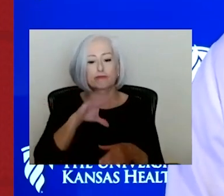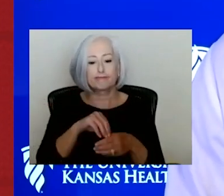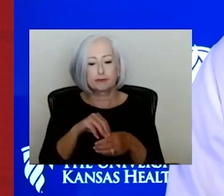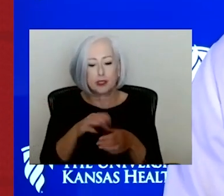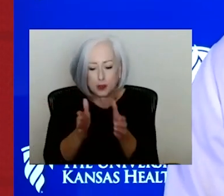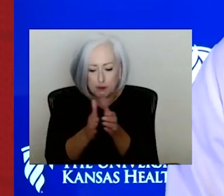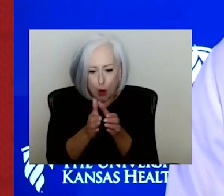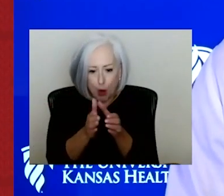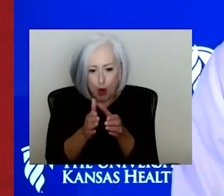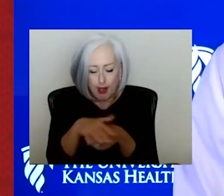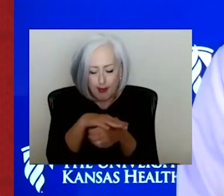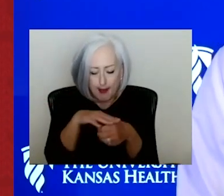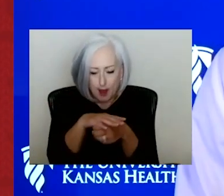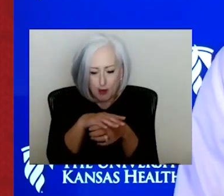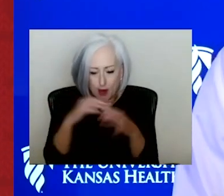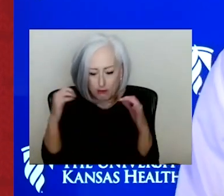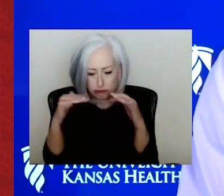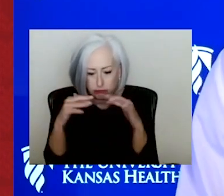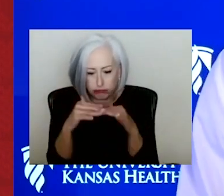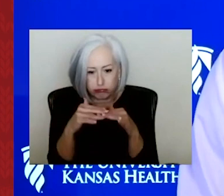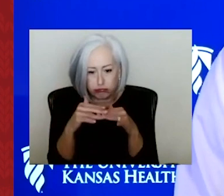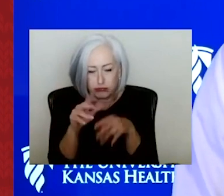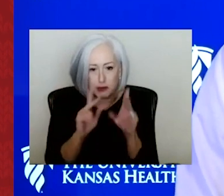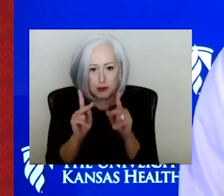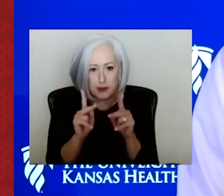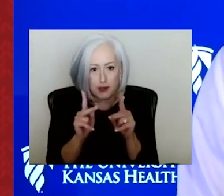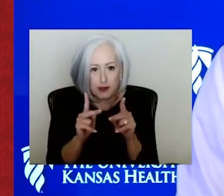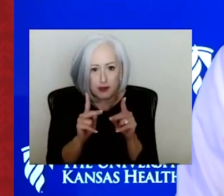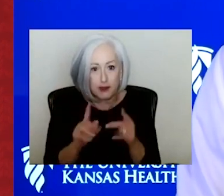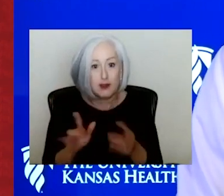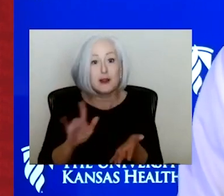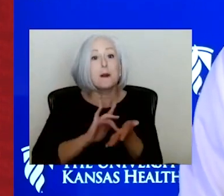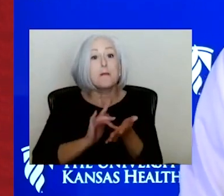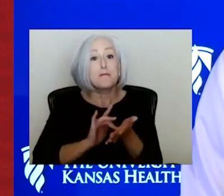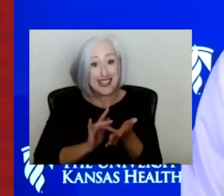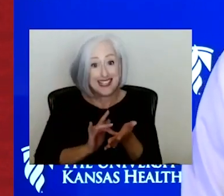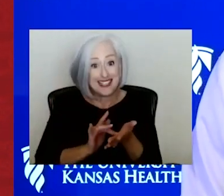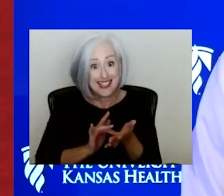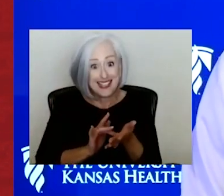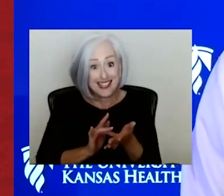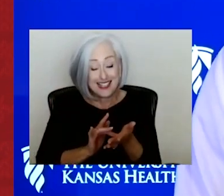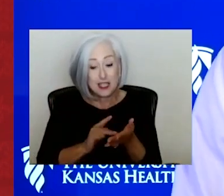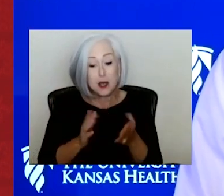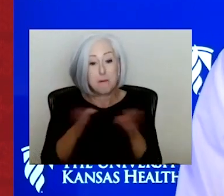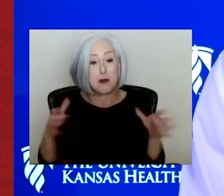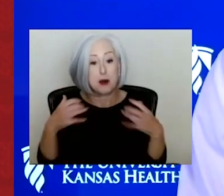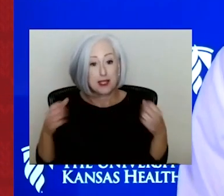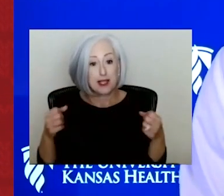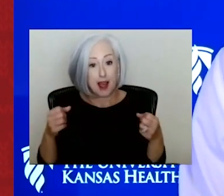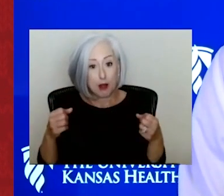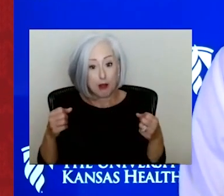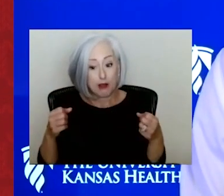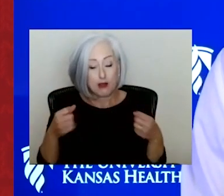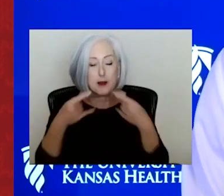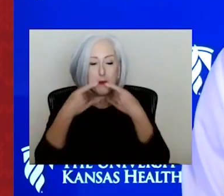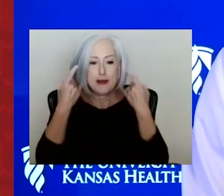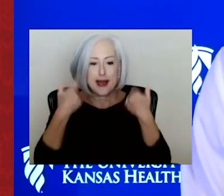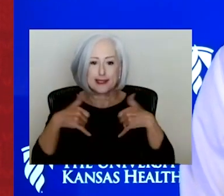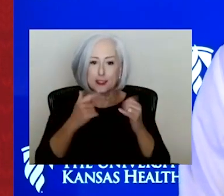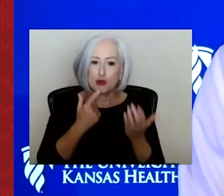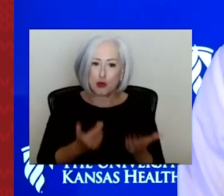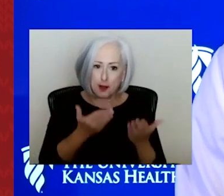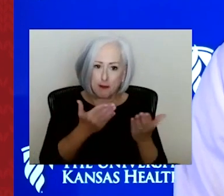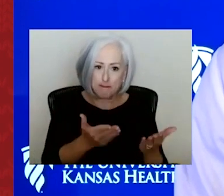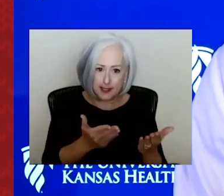people. Medically and public health-wise, masks are still recommended to do that, especially if you are high risk. That will help reduce your risk